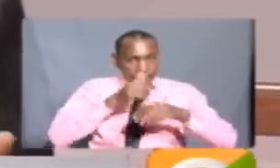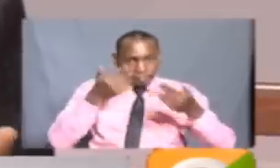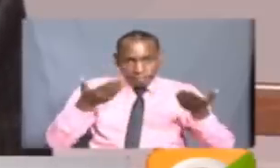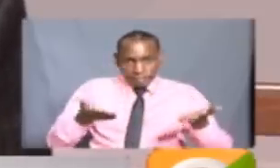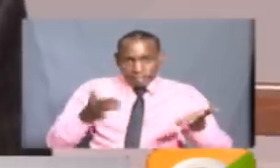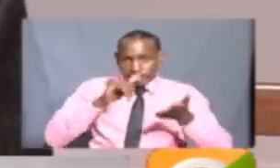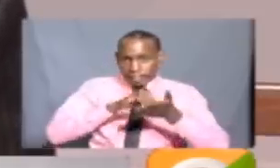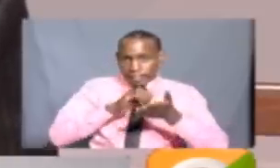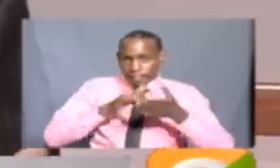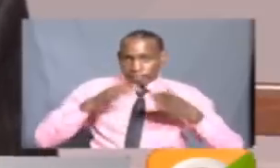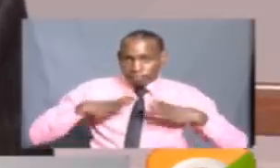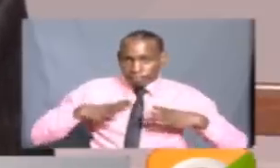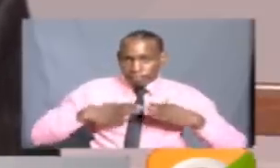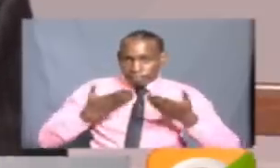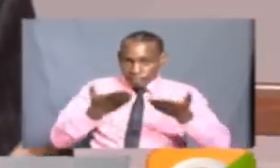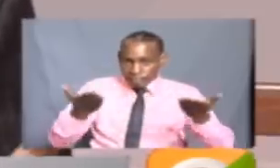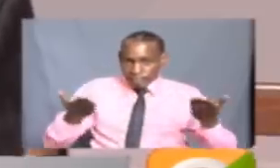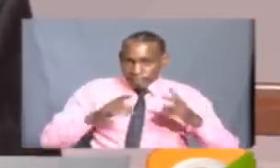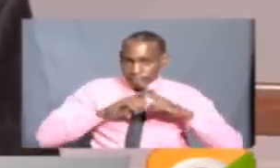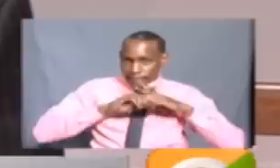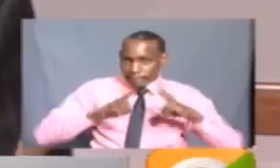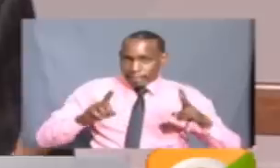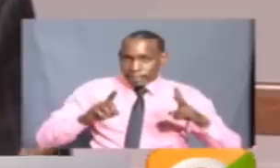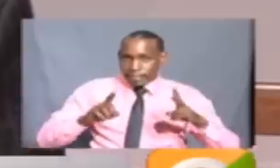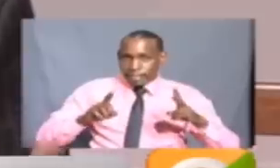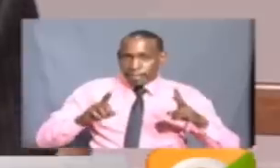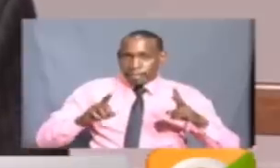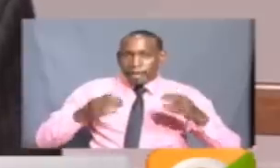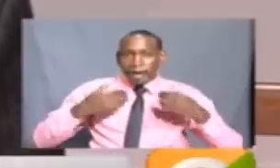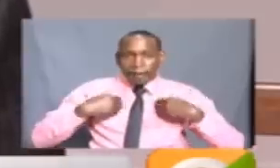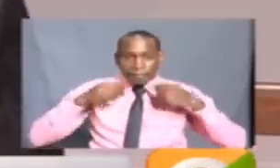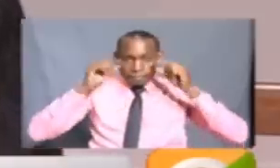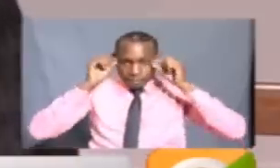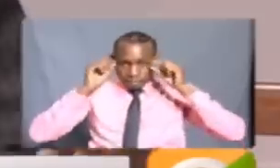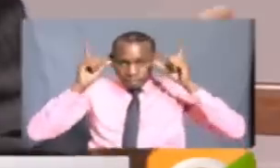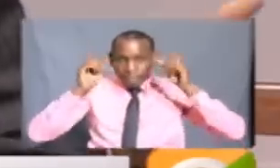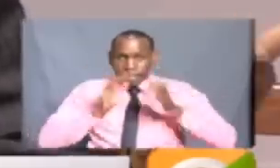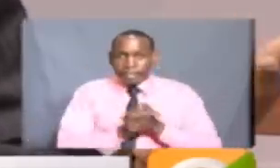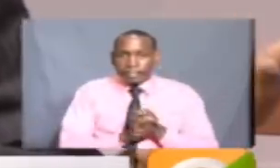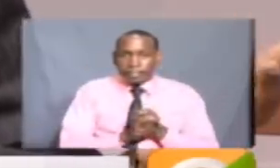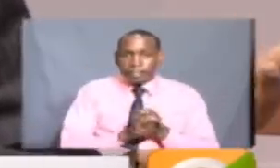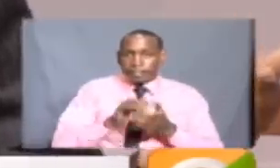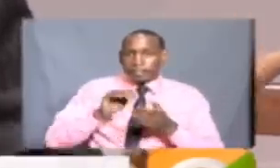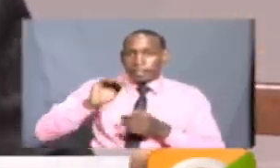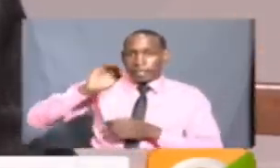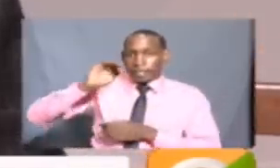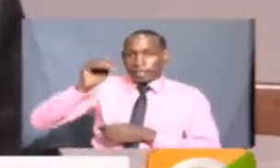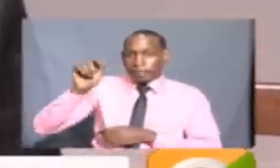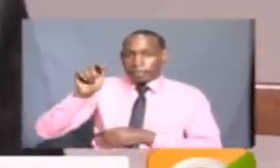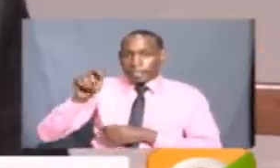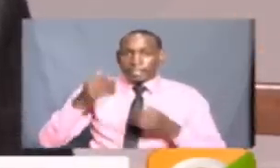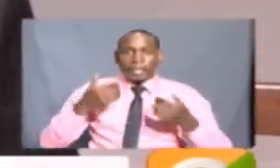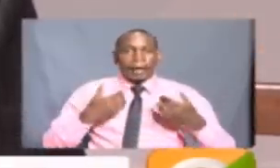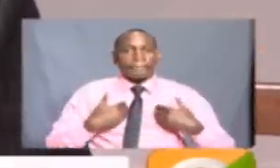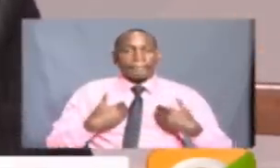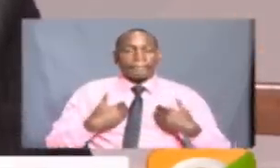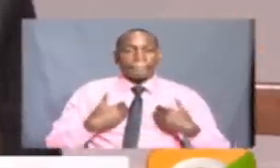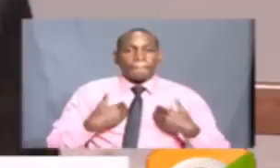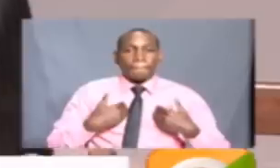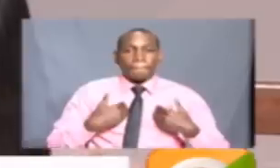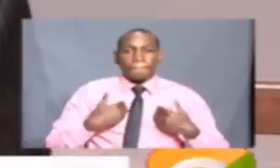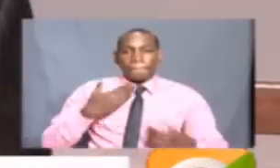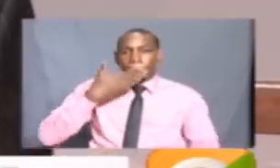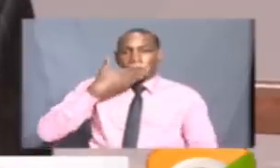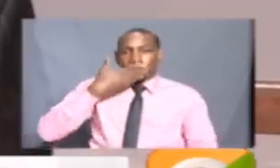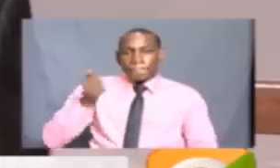that people started waking up. This is a county that has got the